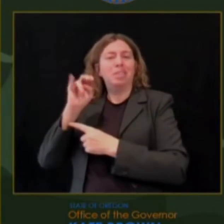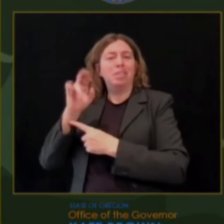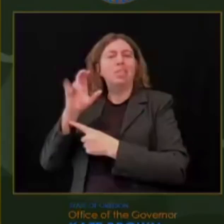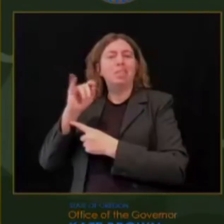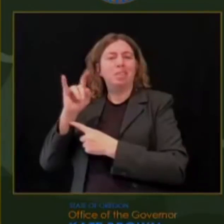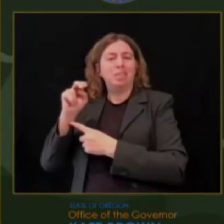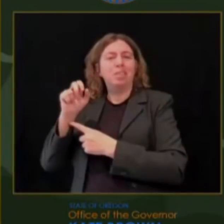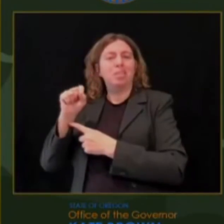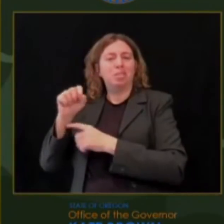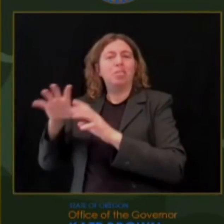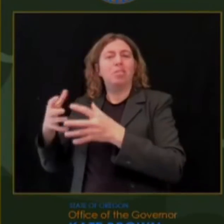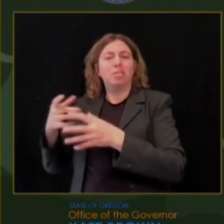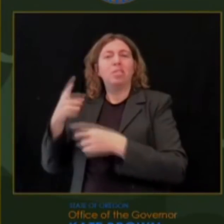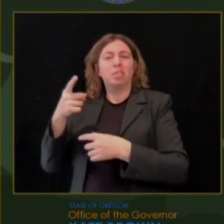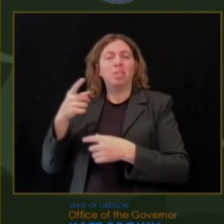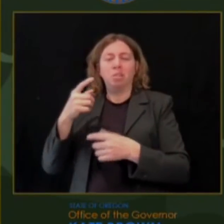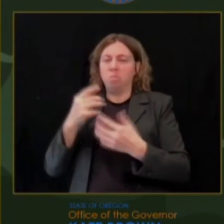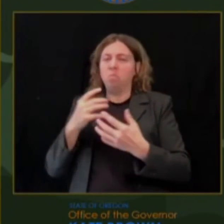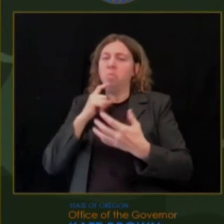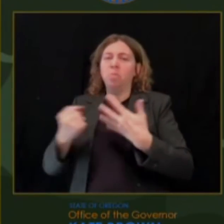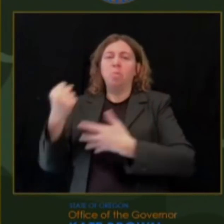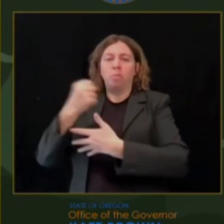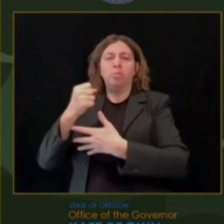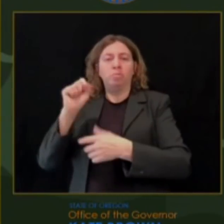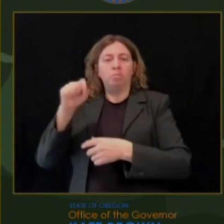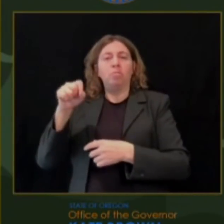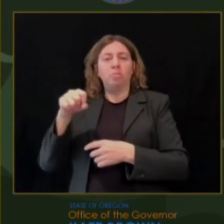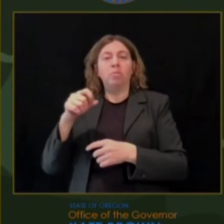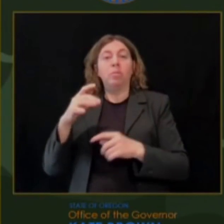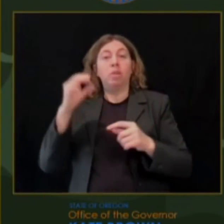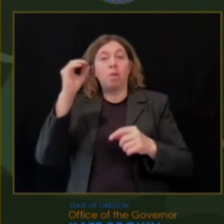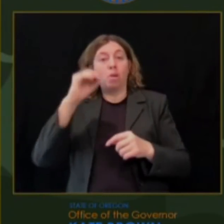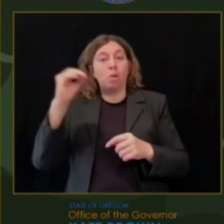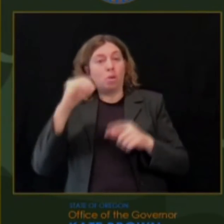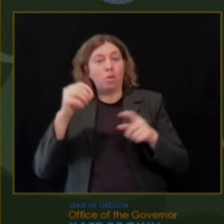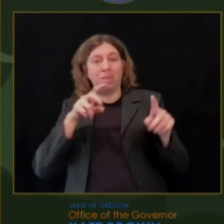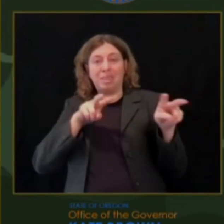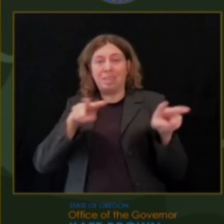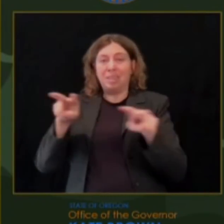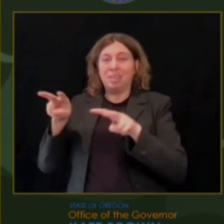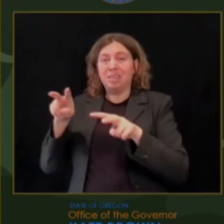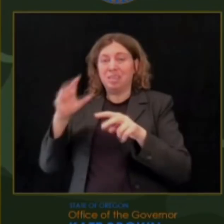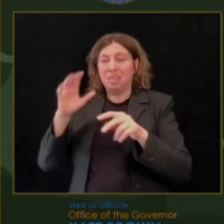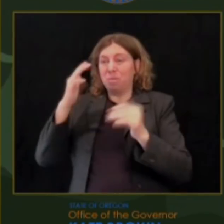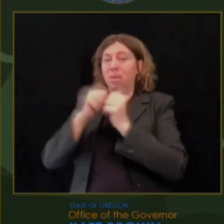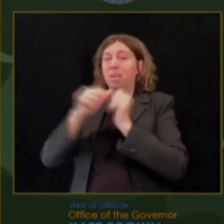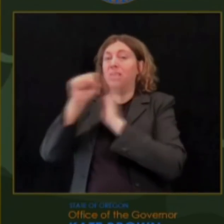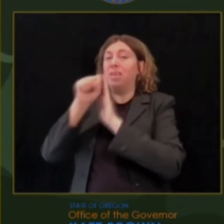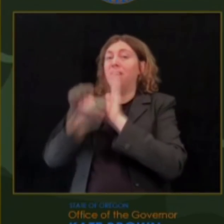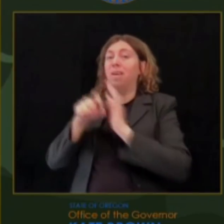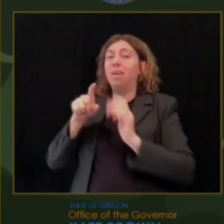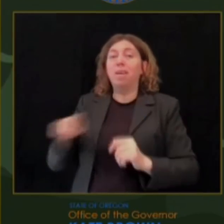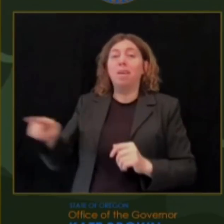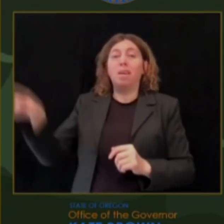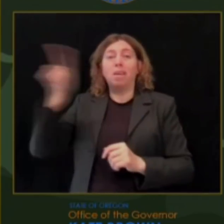is faring better than nearly every other state in the nation in protecting our vulnerable seniors.